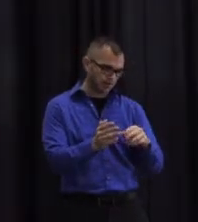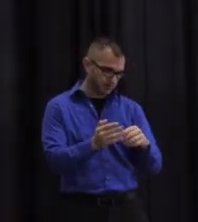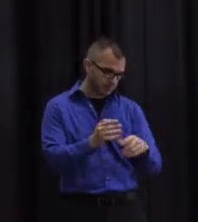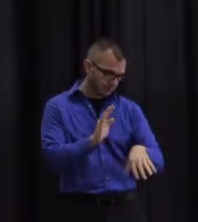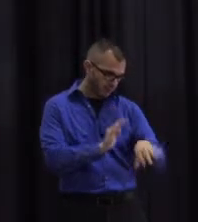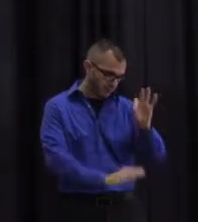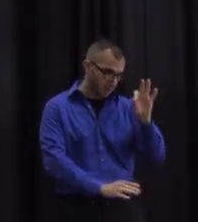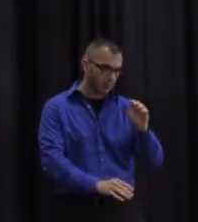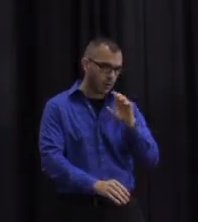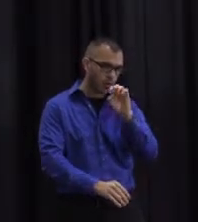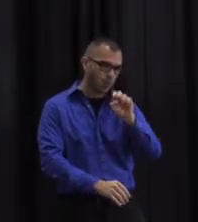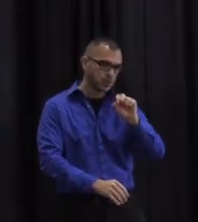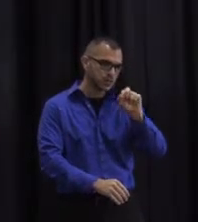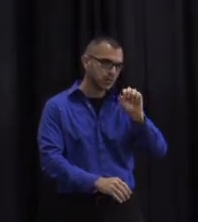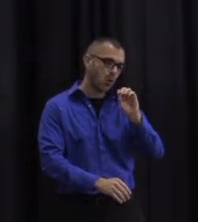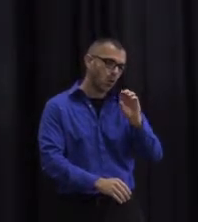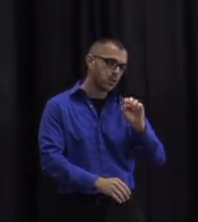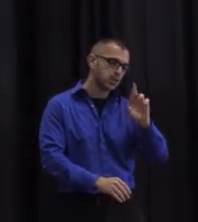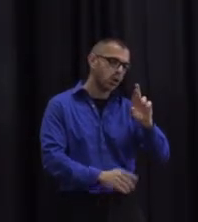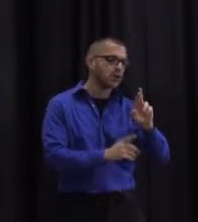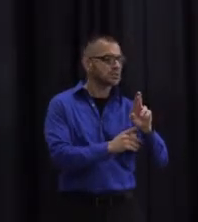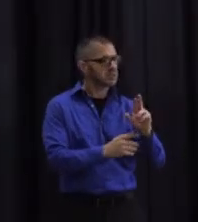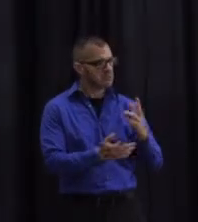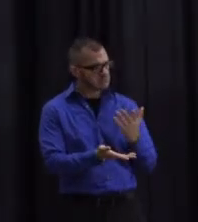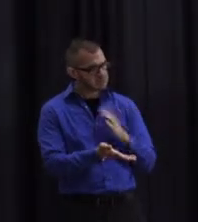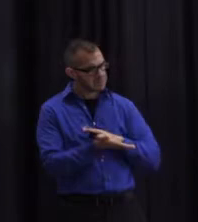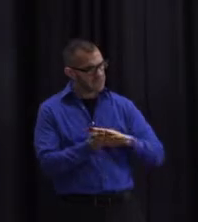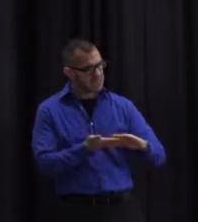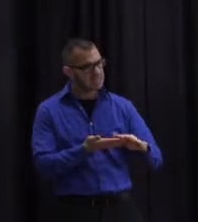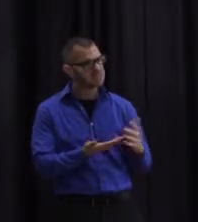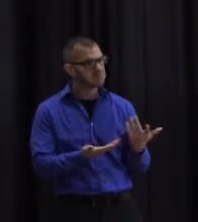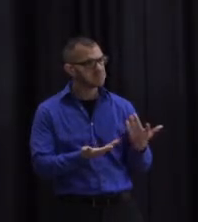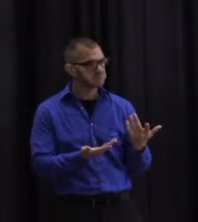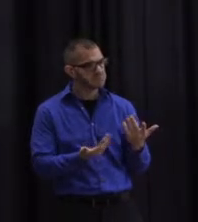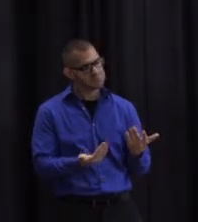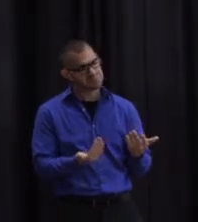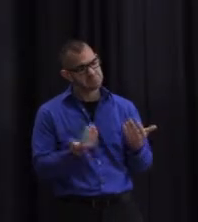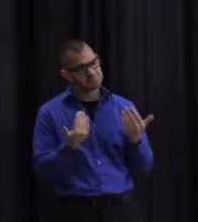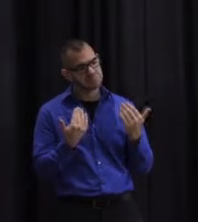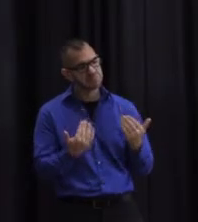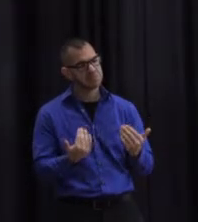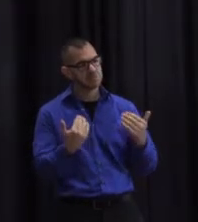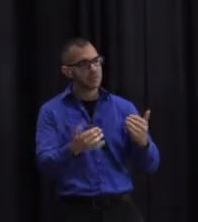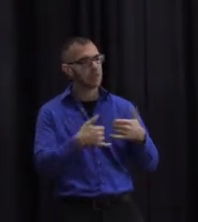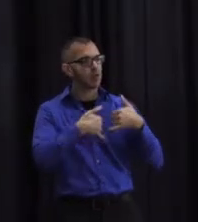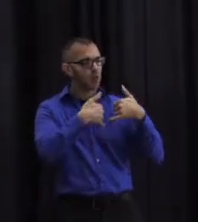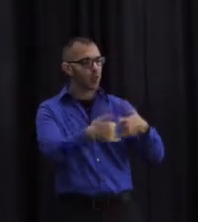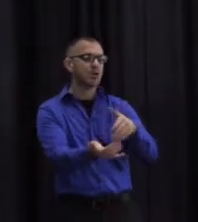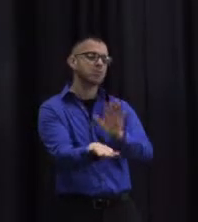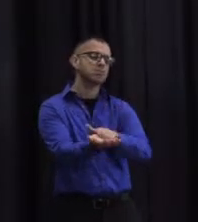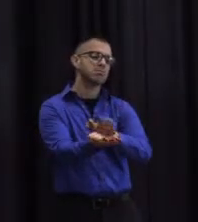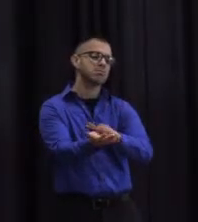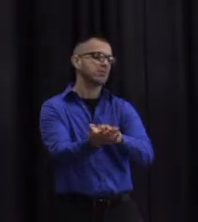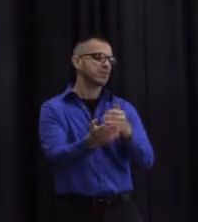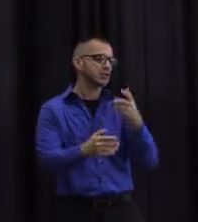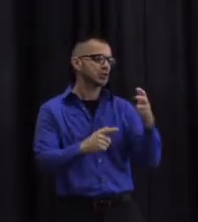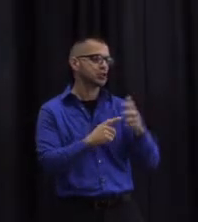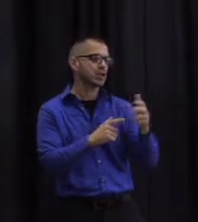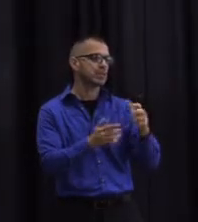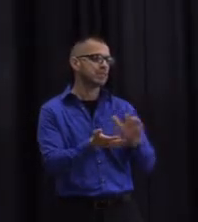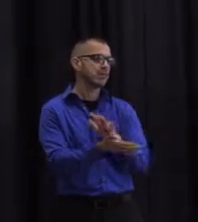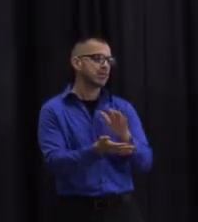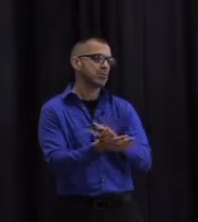findings for our OER, and they were very kind to give us an award for best paper at the conference